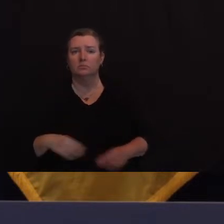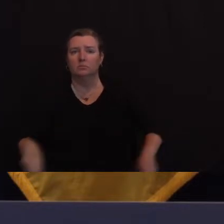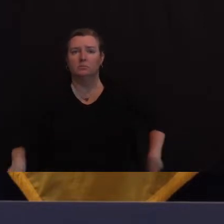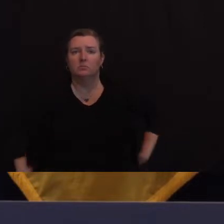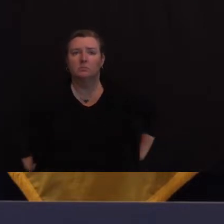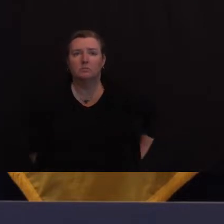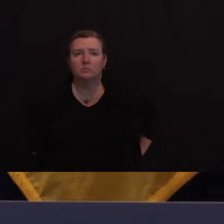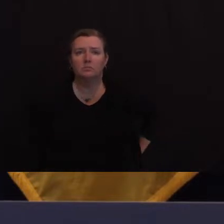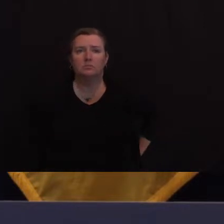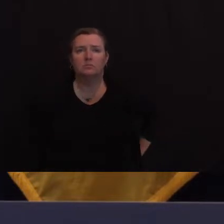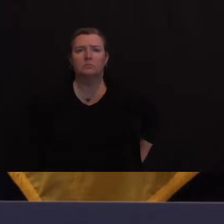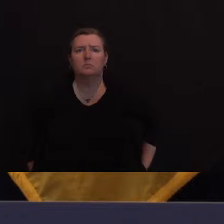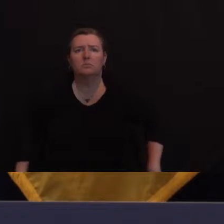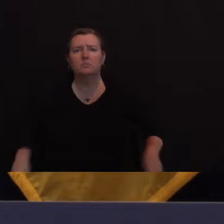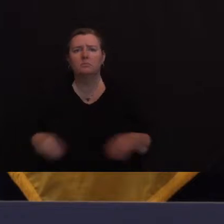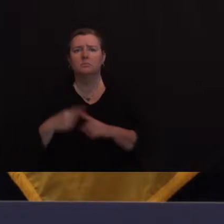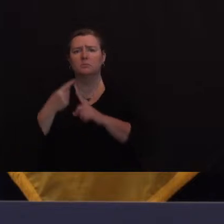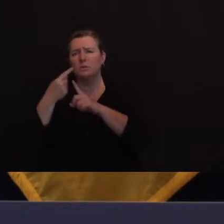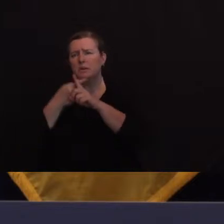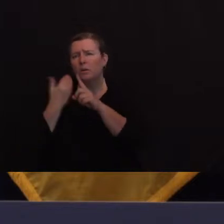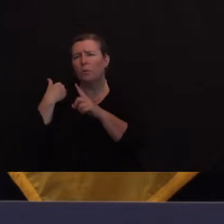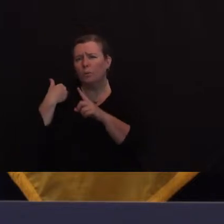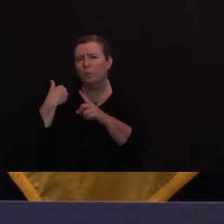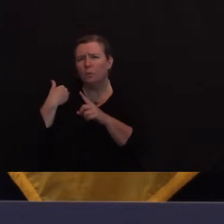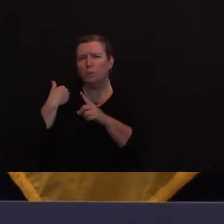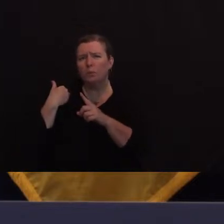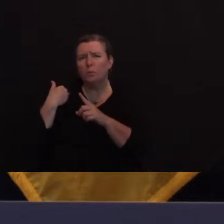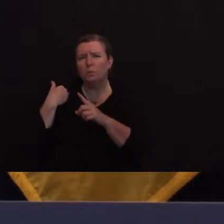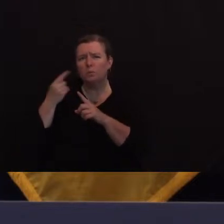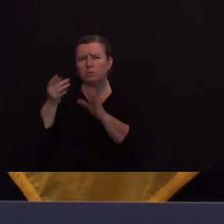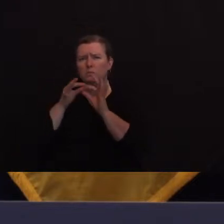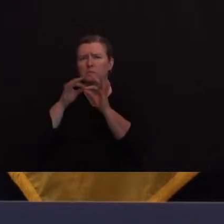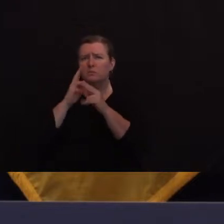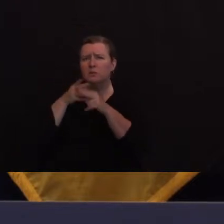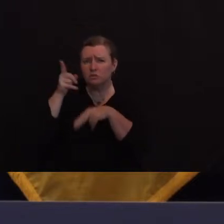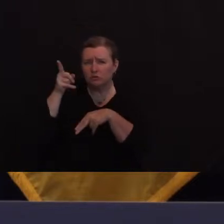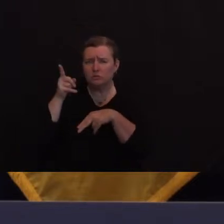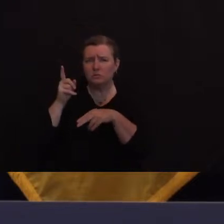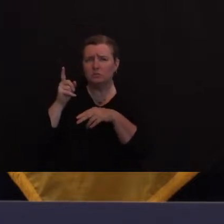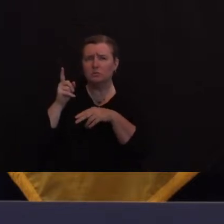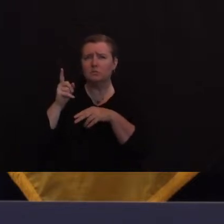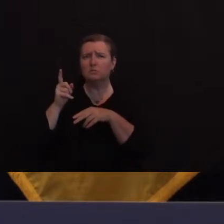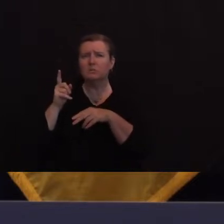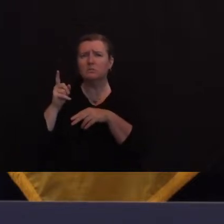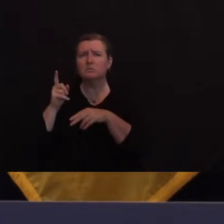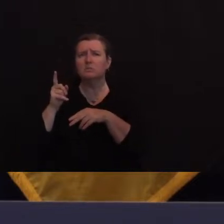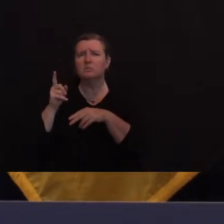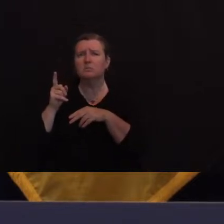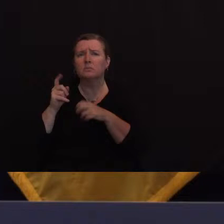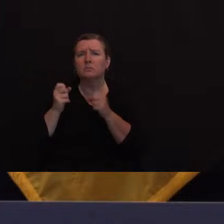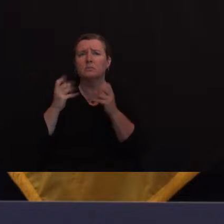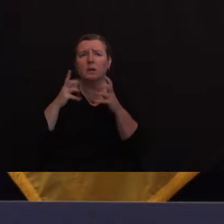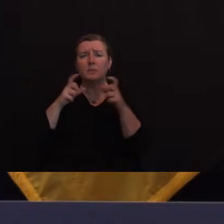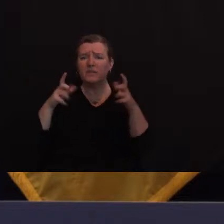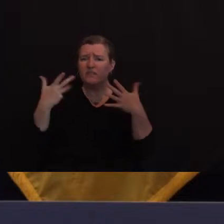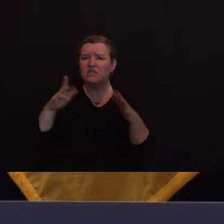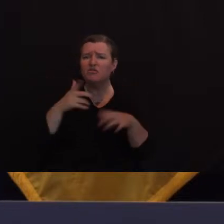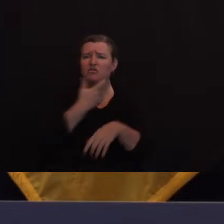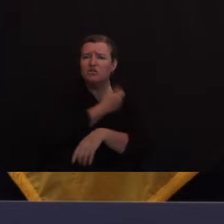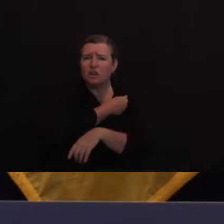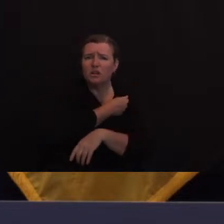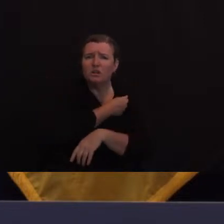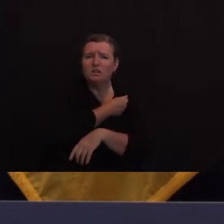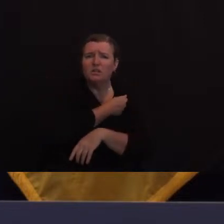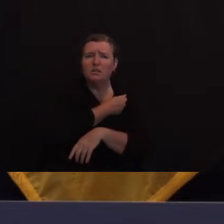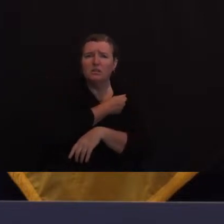couple months back, several weeks ago, you mentioned that the number of vaccinated residents in New Brunswick was actually much higher